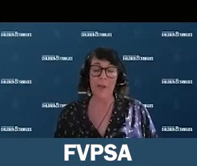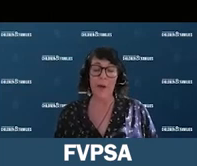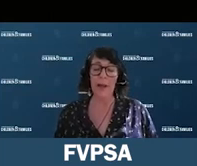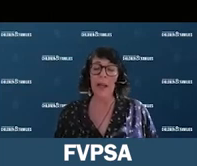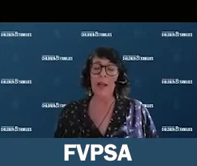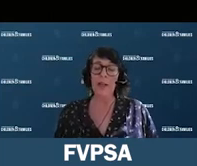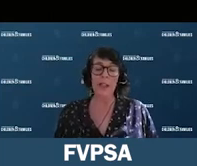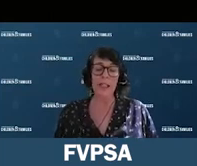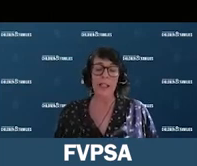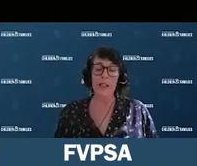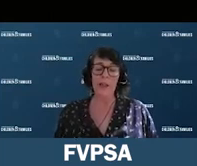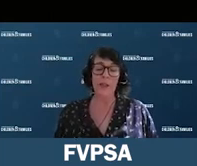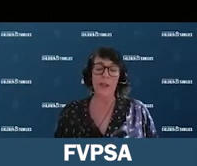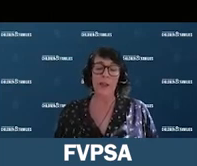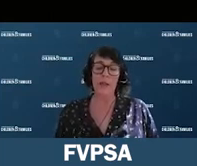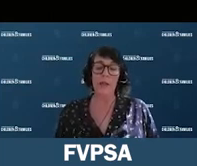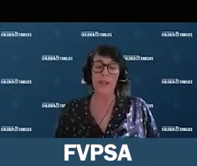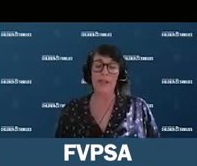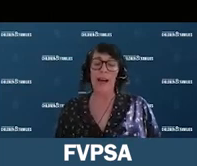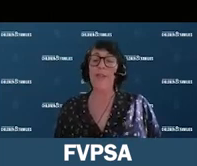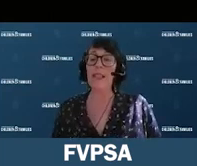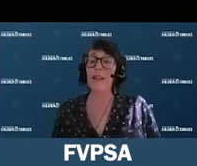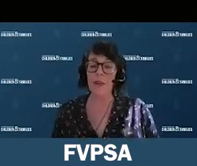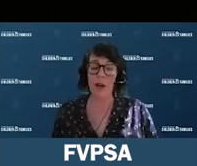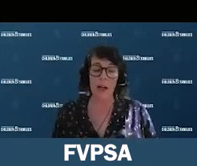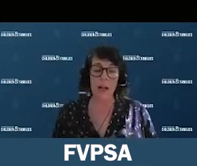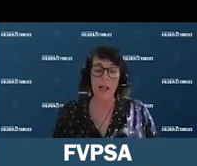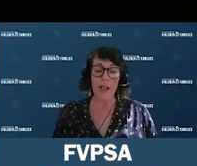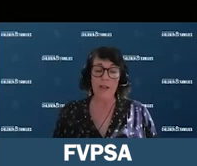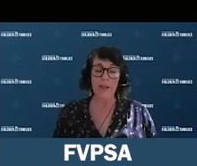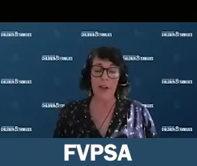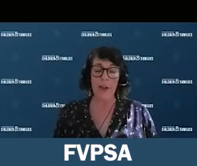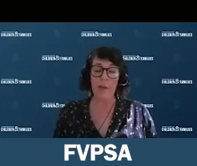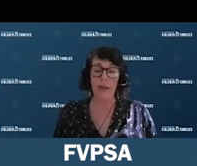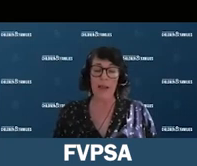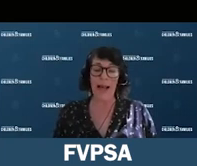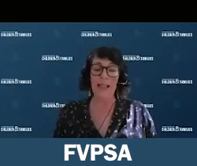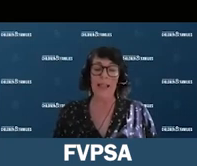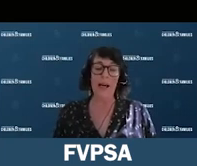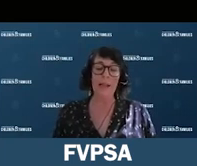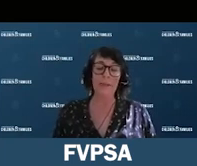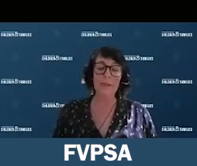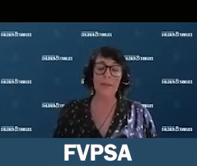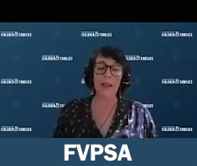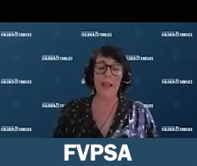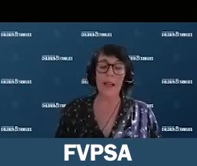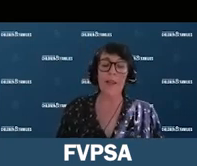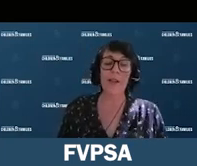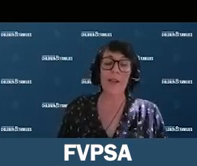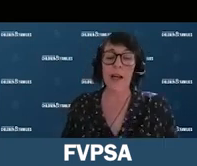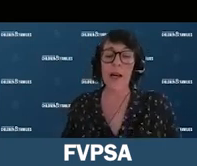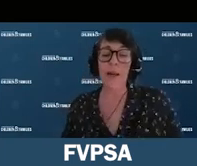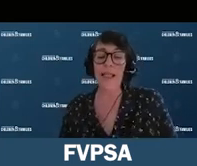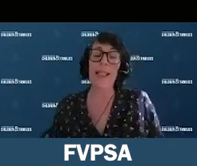grantees as well. You just need to consult your 45 CFR to confirm that these